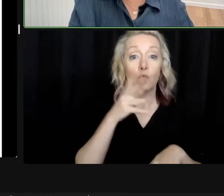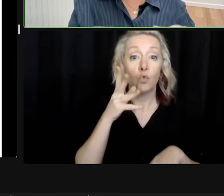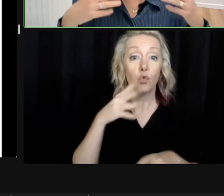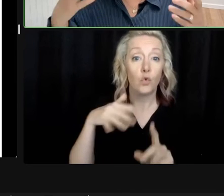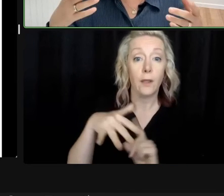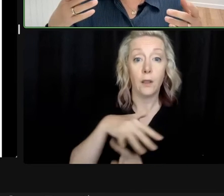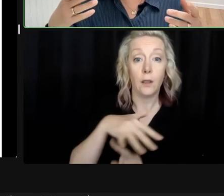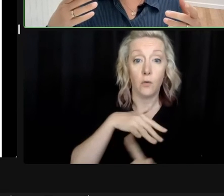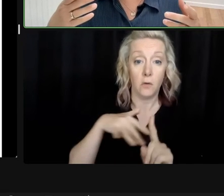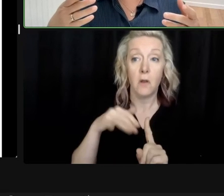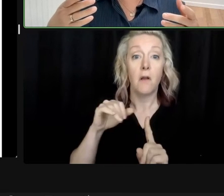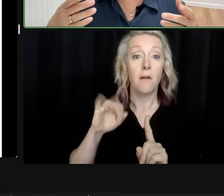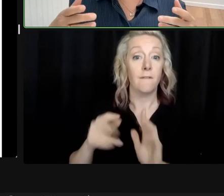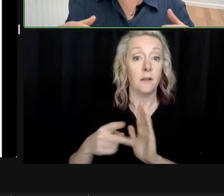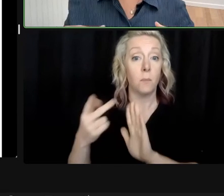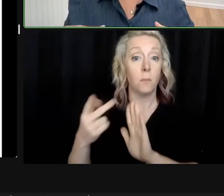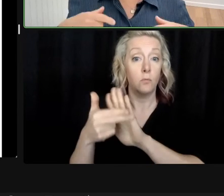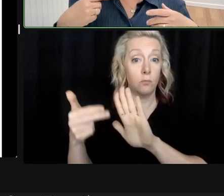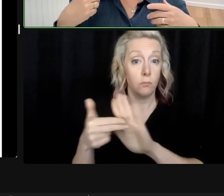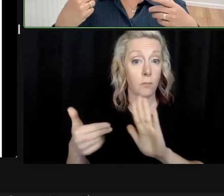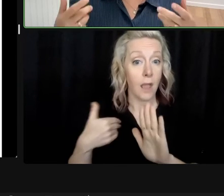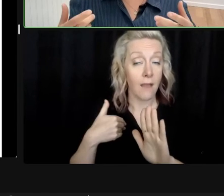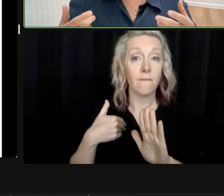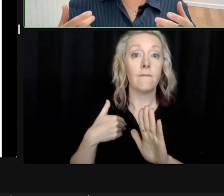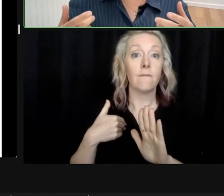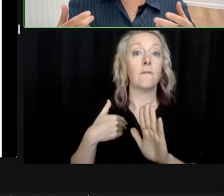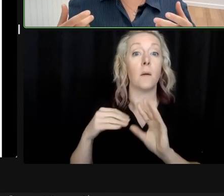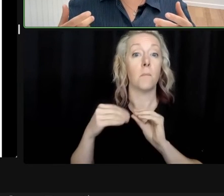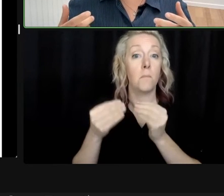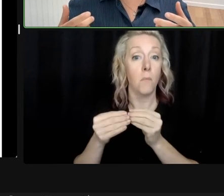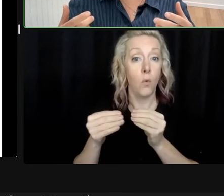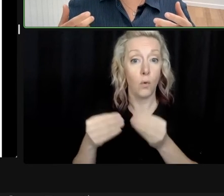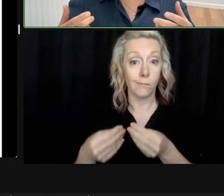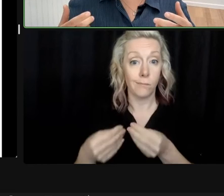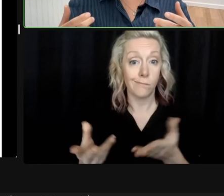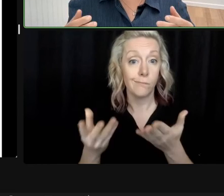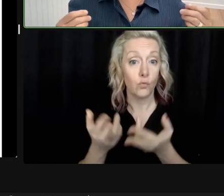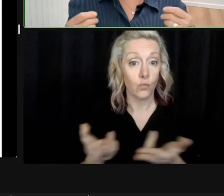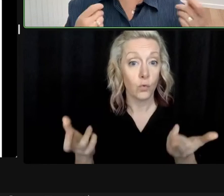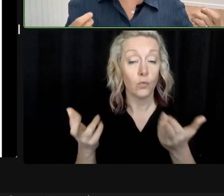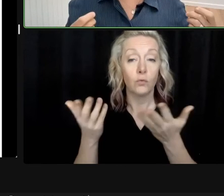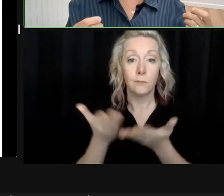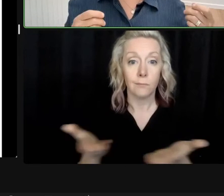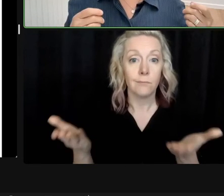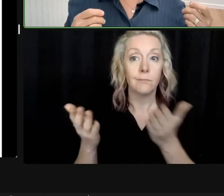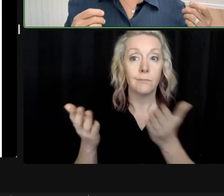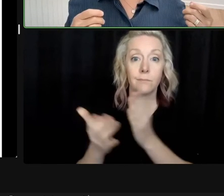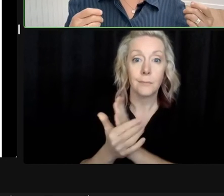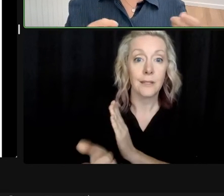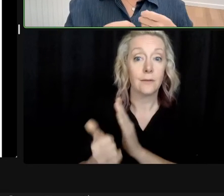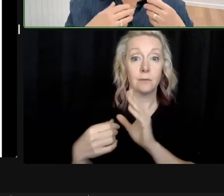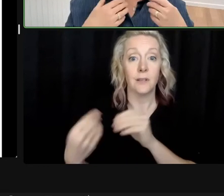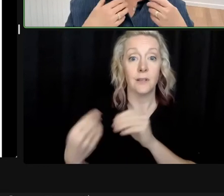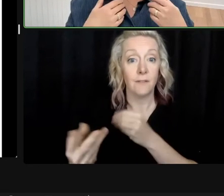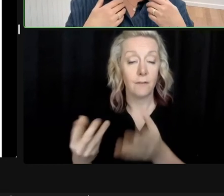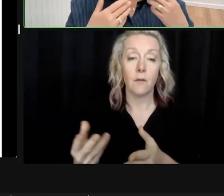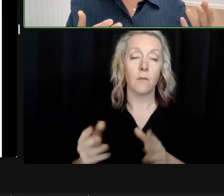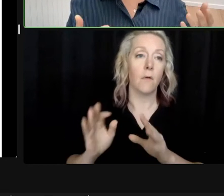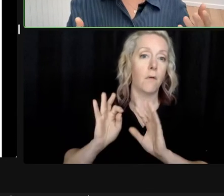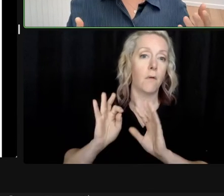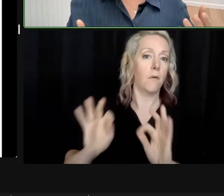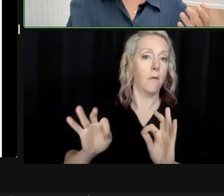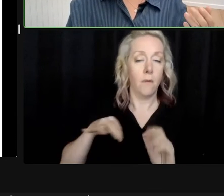to help your child develop communication or learn particular social skills, or are going to help you with developing